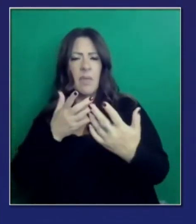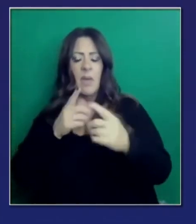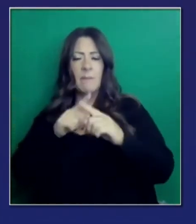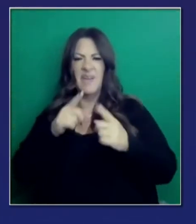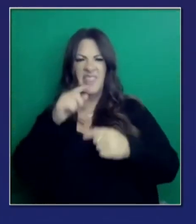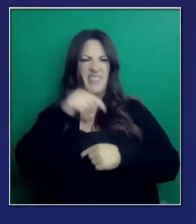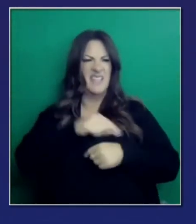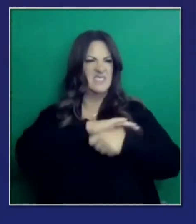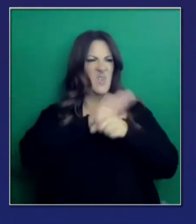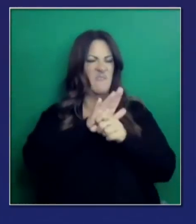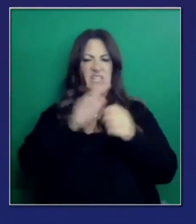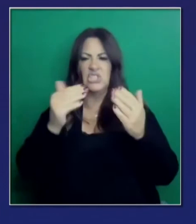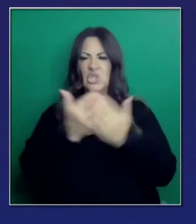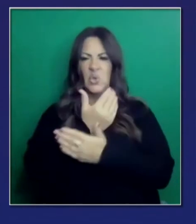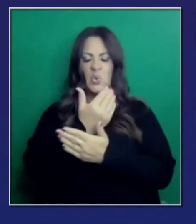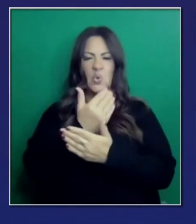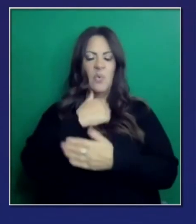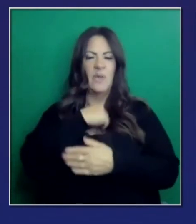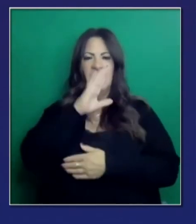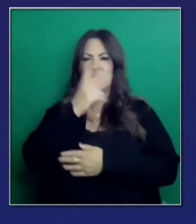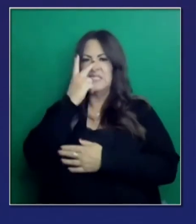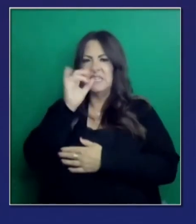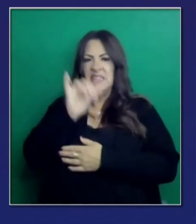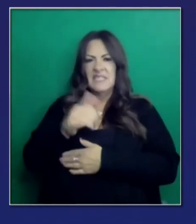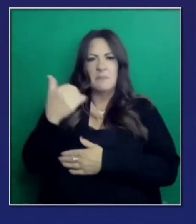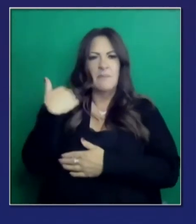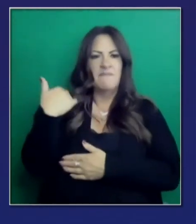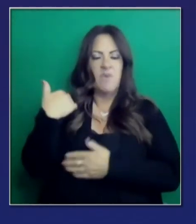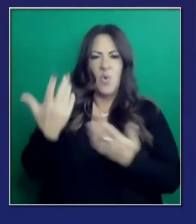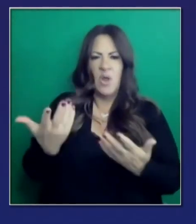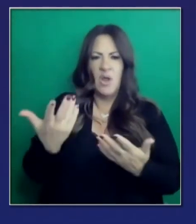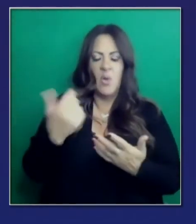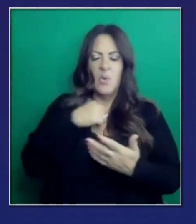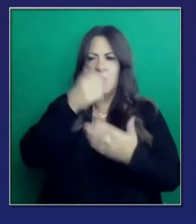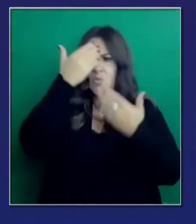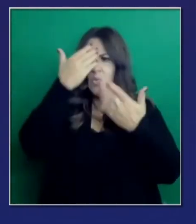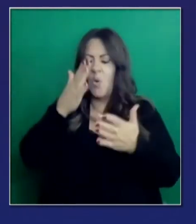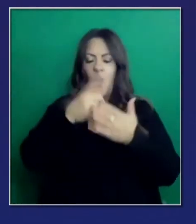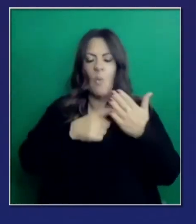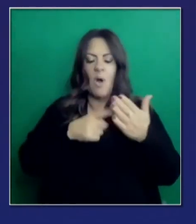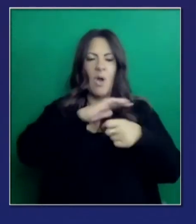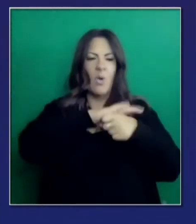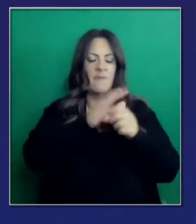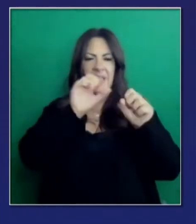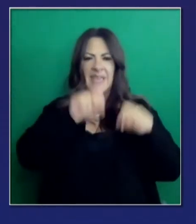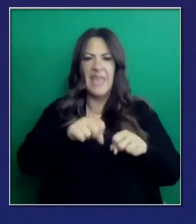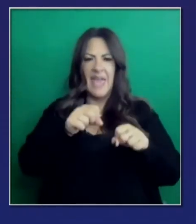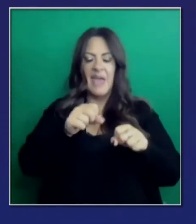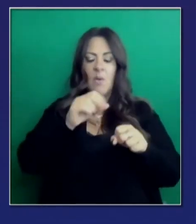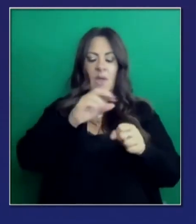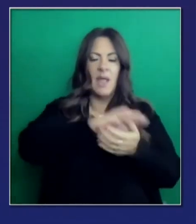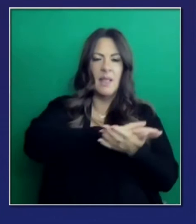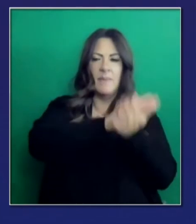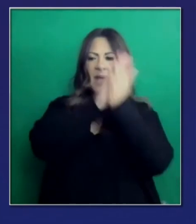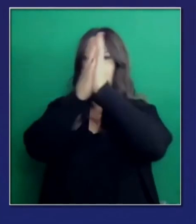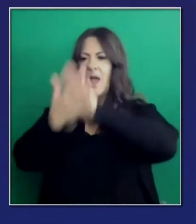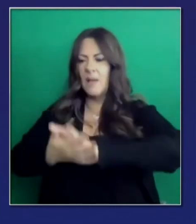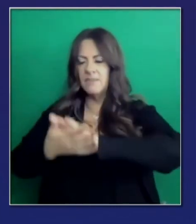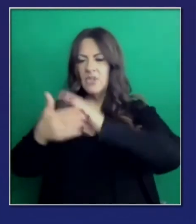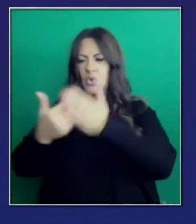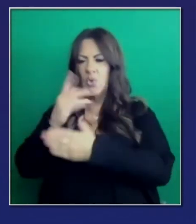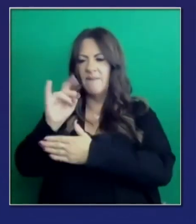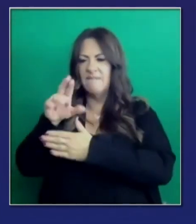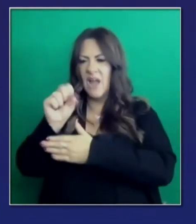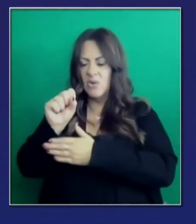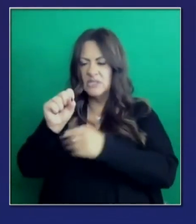film on COVID-19. We don't know what it's going to do. So we need to constantly be watching the plays of the day to